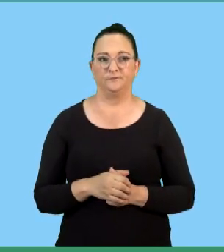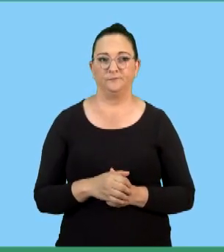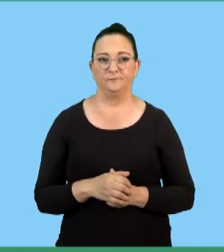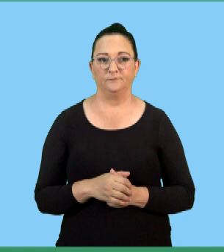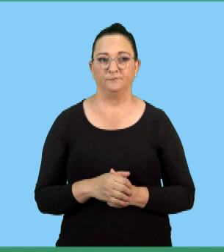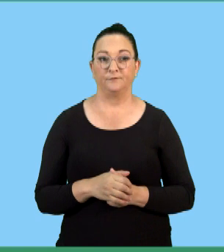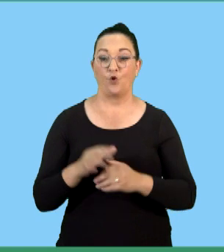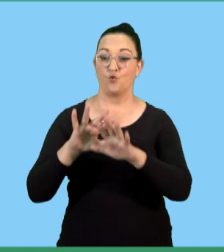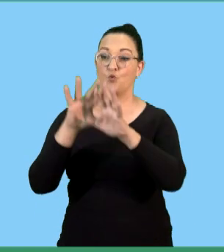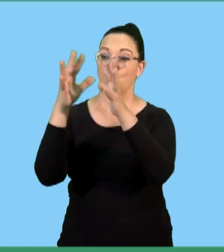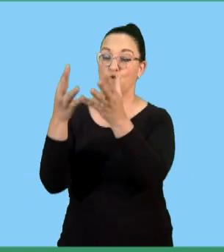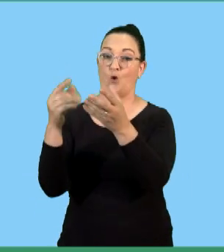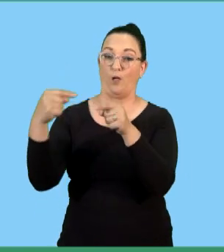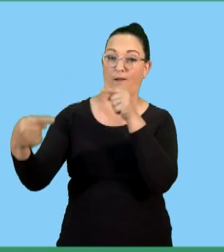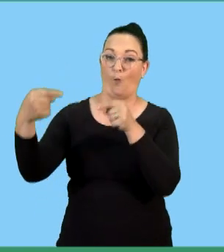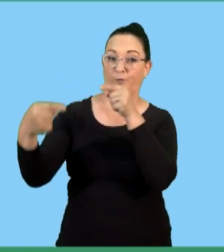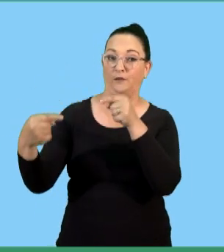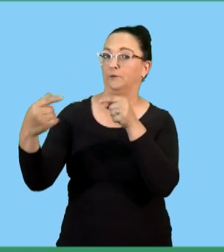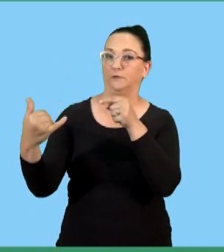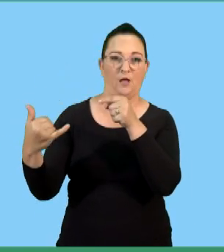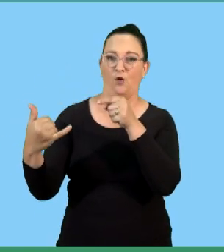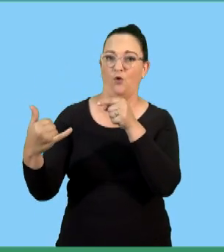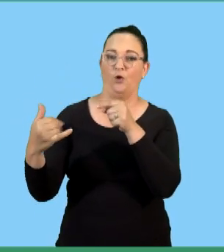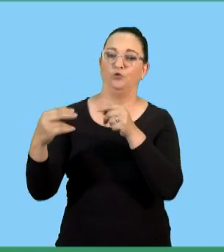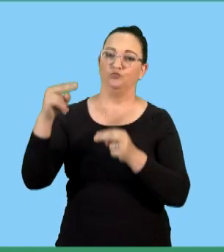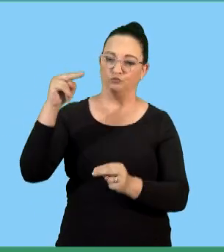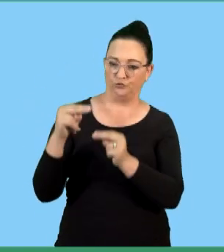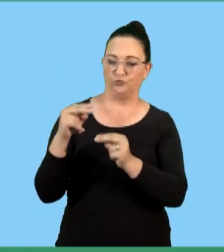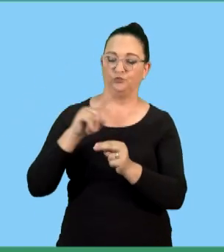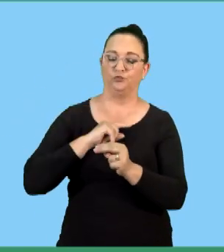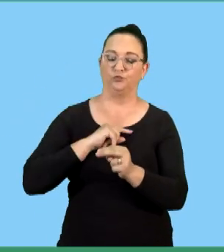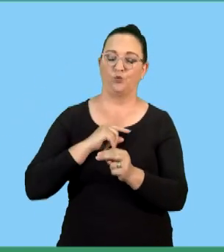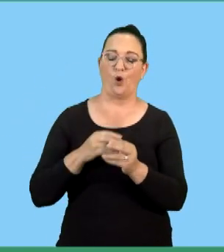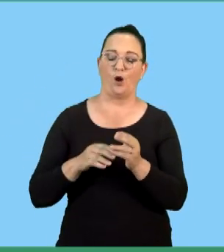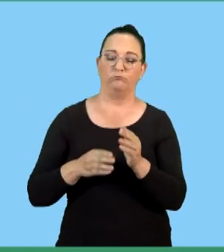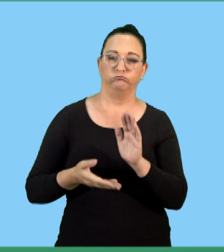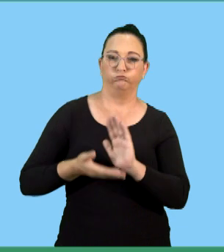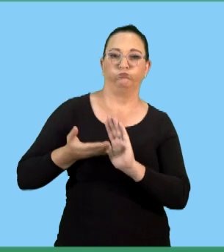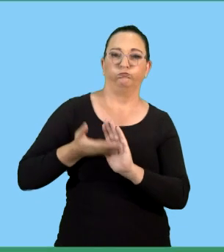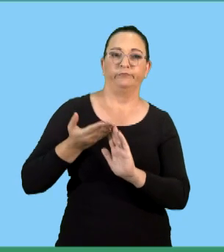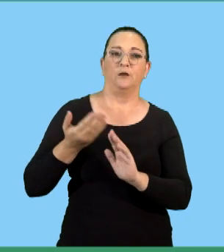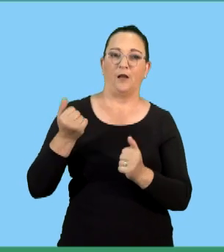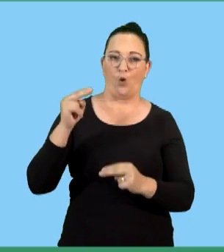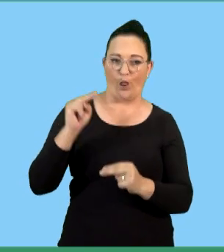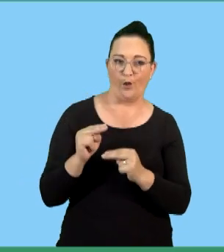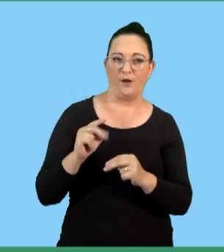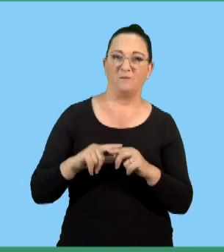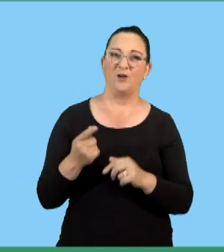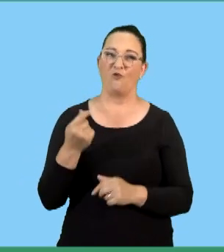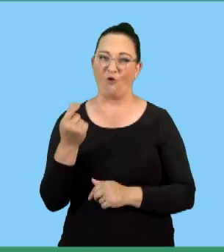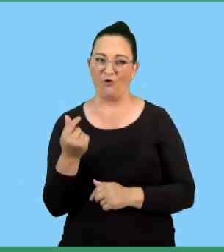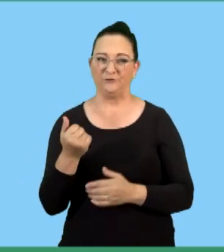or reduced global competitiveness due to lower productivity. The second one, the cost of labor